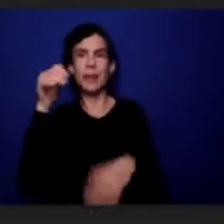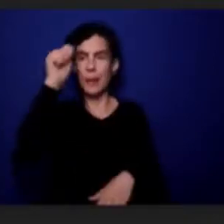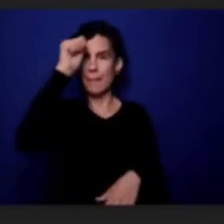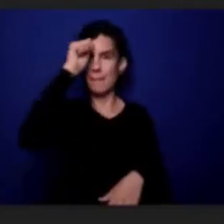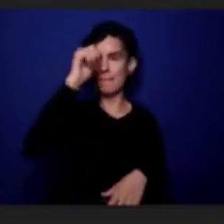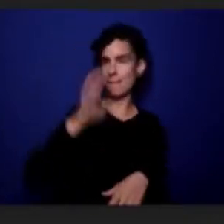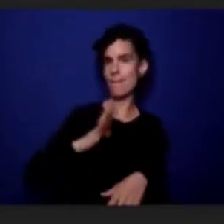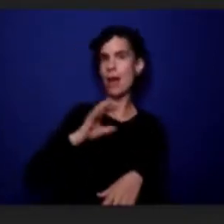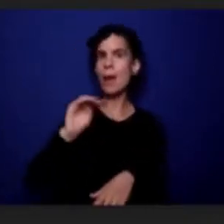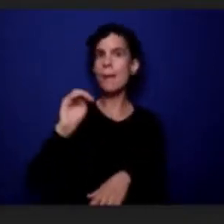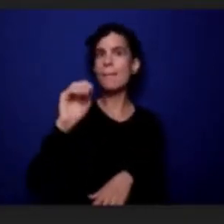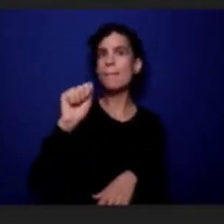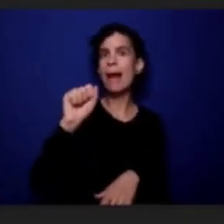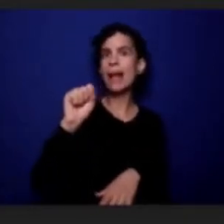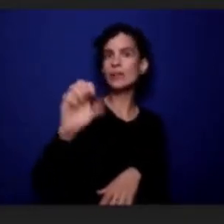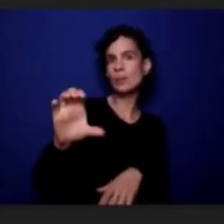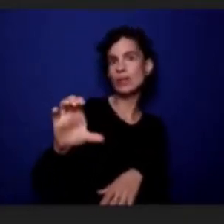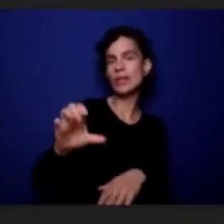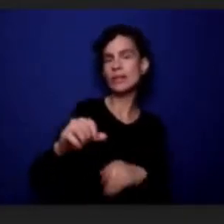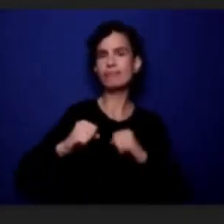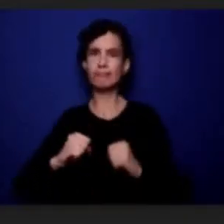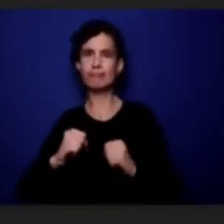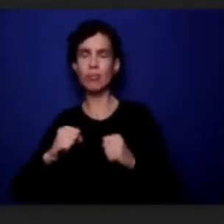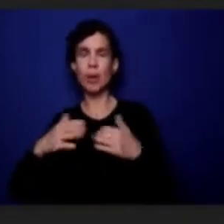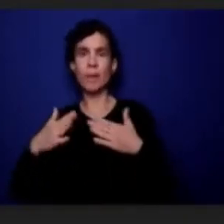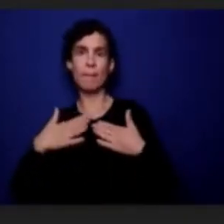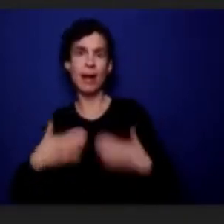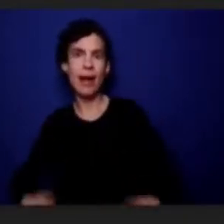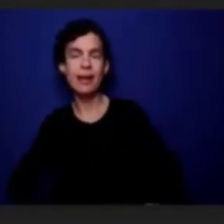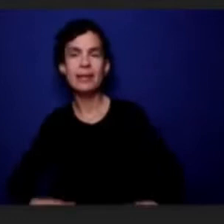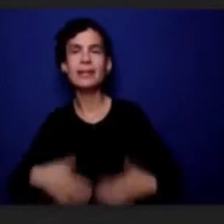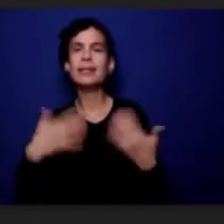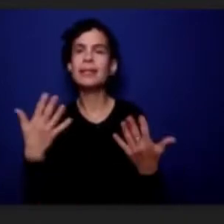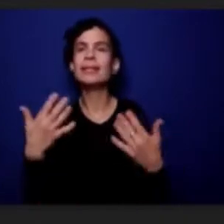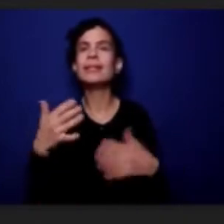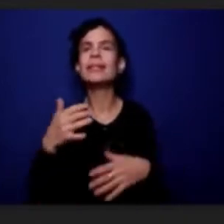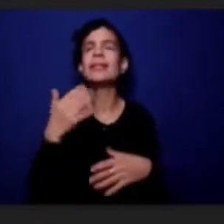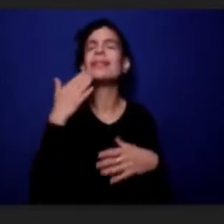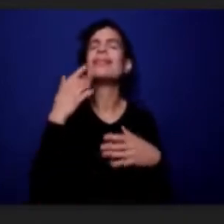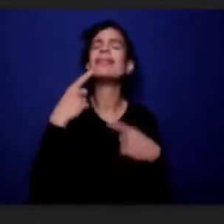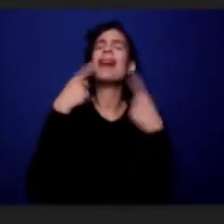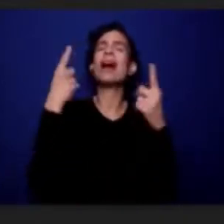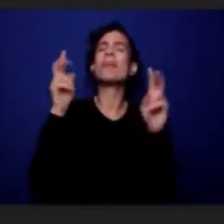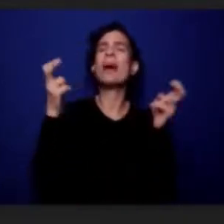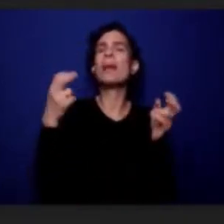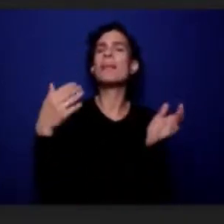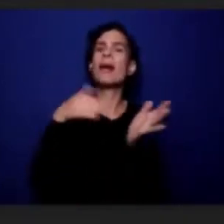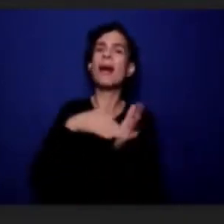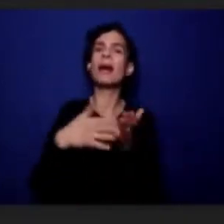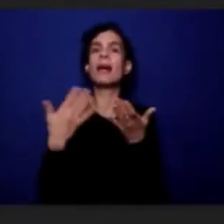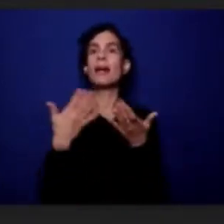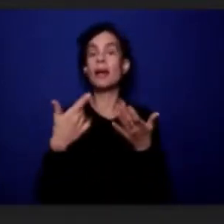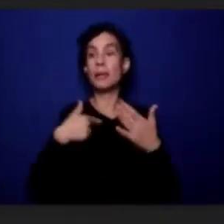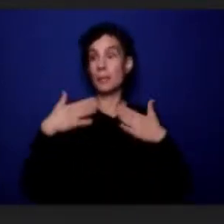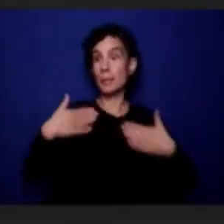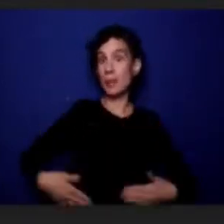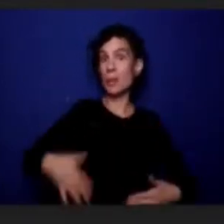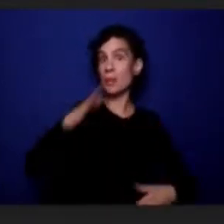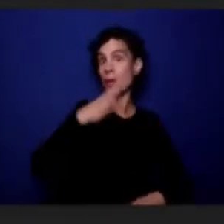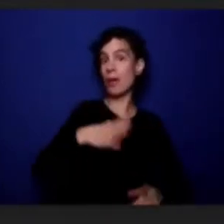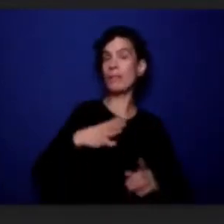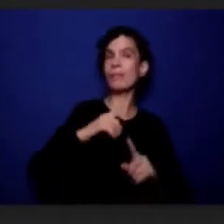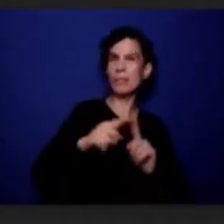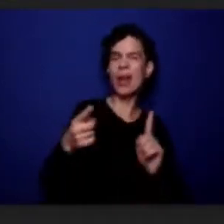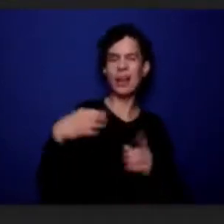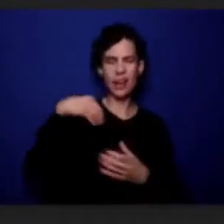but she leaned into this myth of the masculine sovereign body, of the body of,